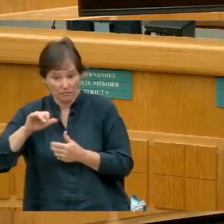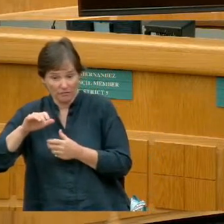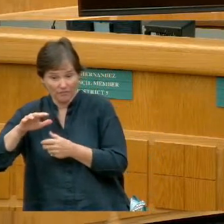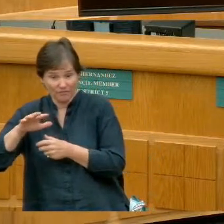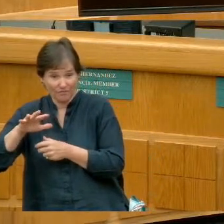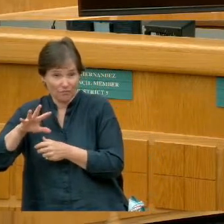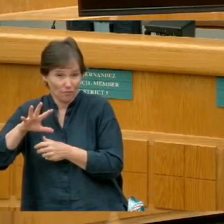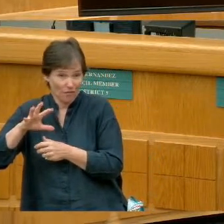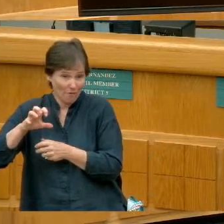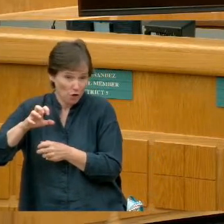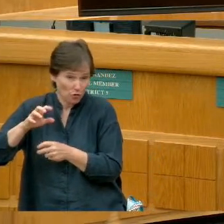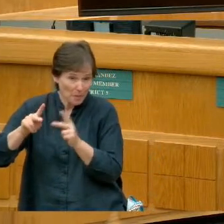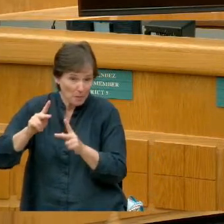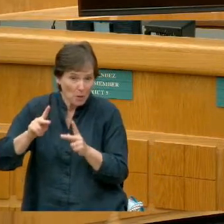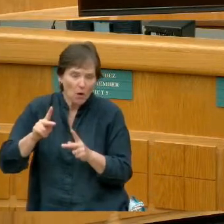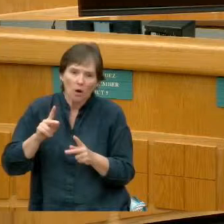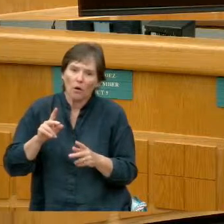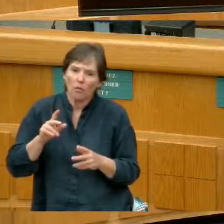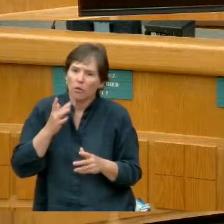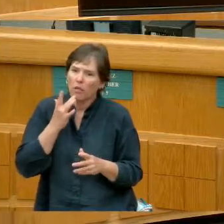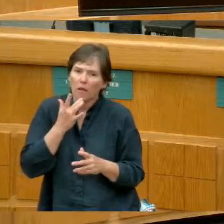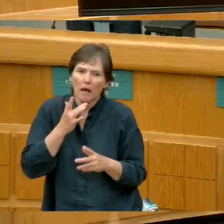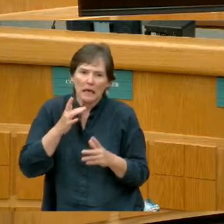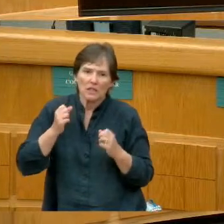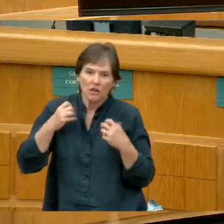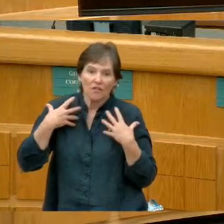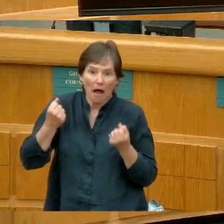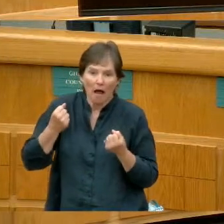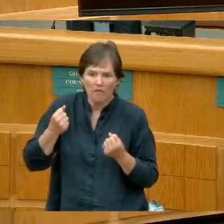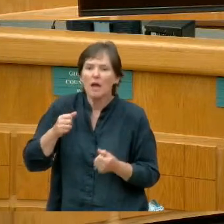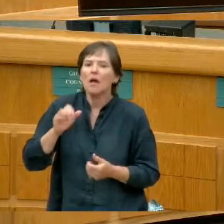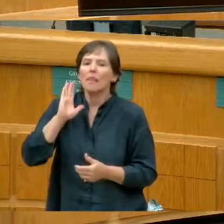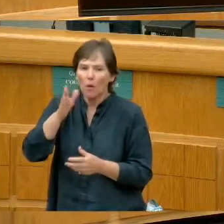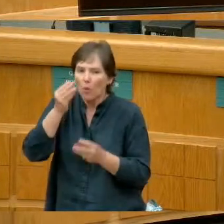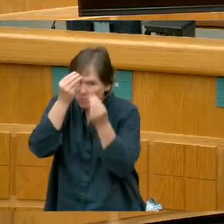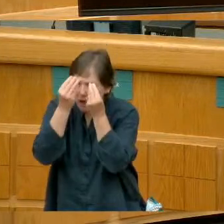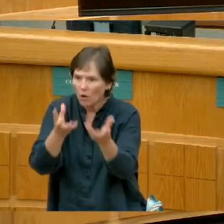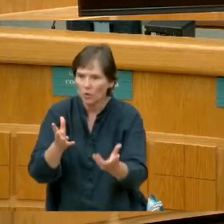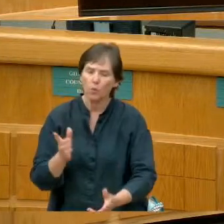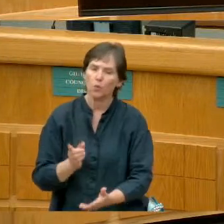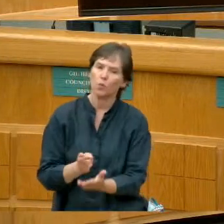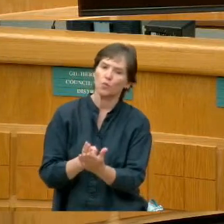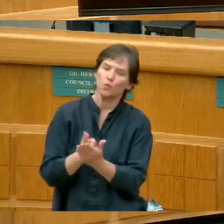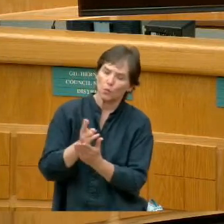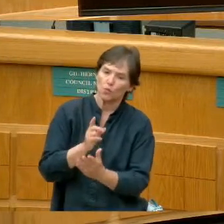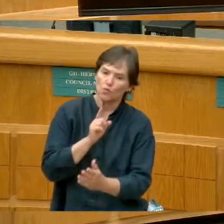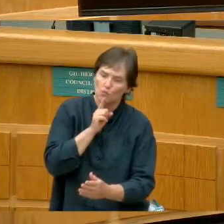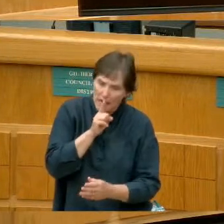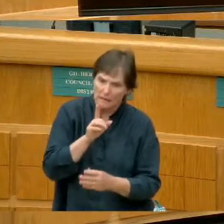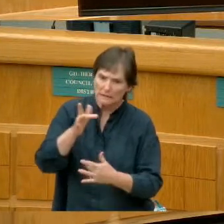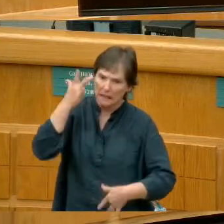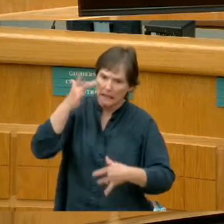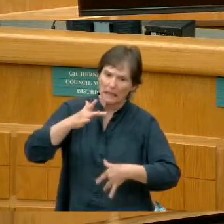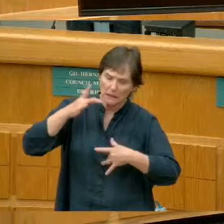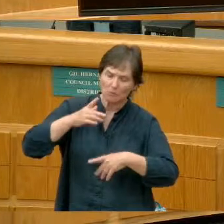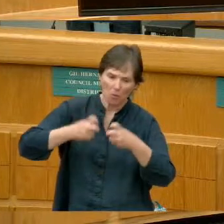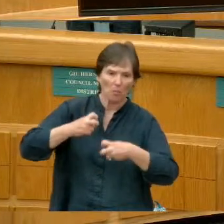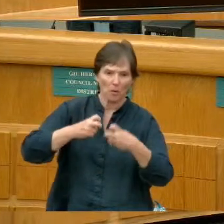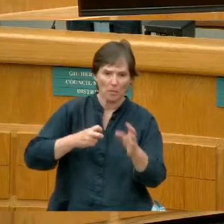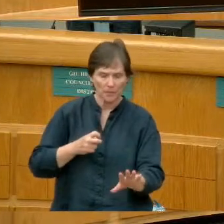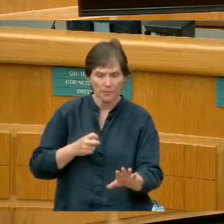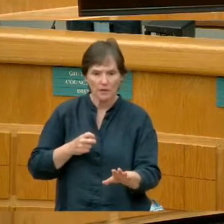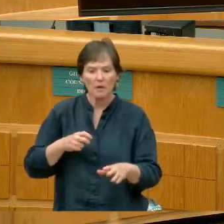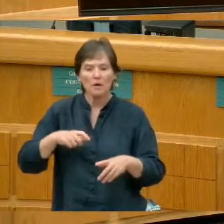it's true. I am here to tell you that Nueces County citizens can break the chain of this infection. Public health is